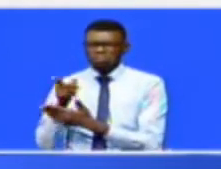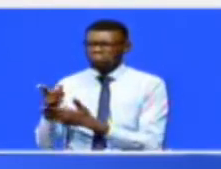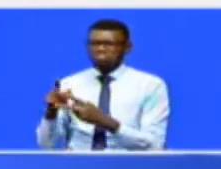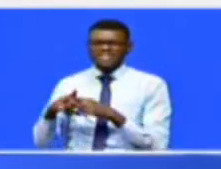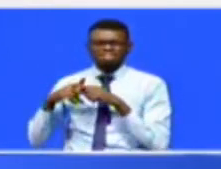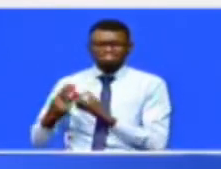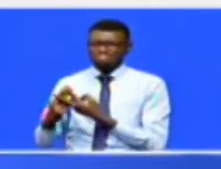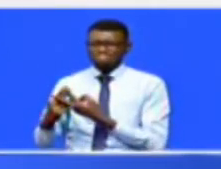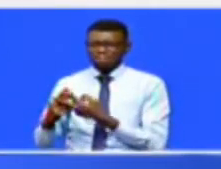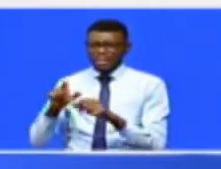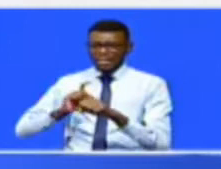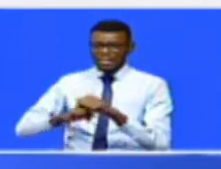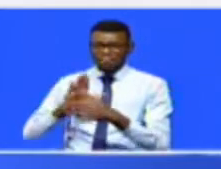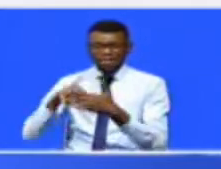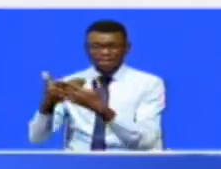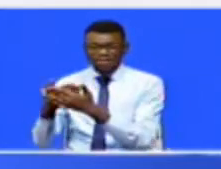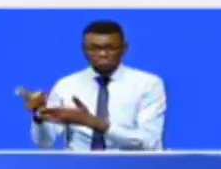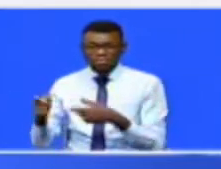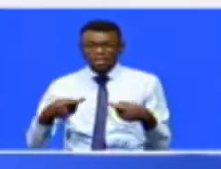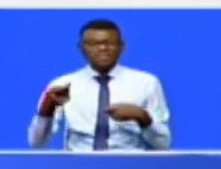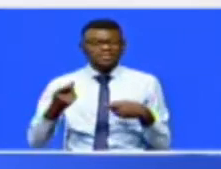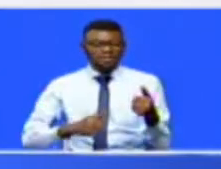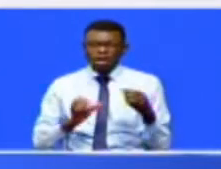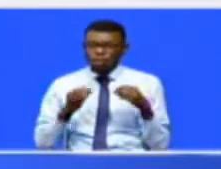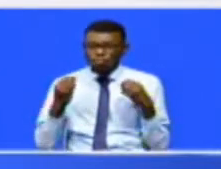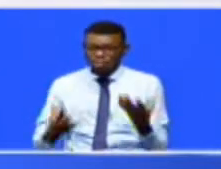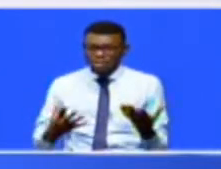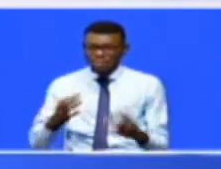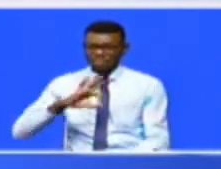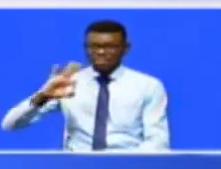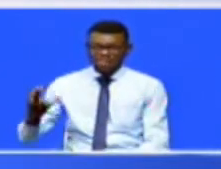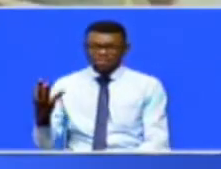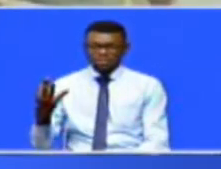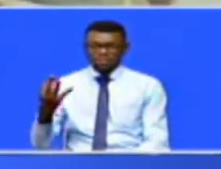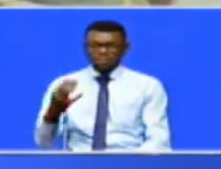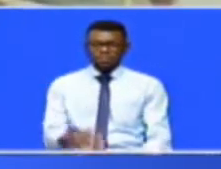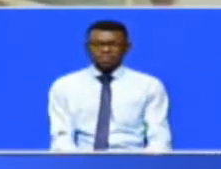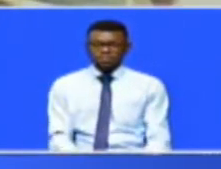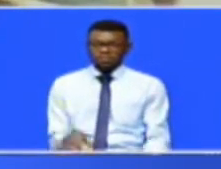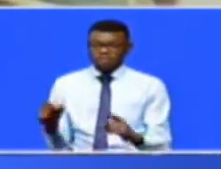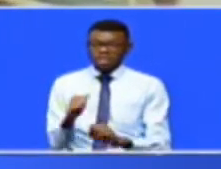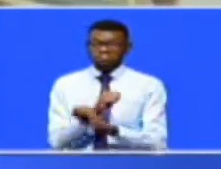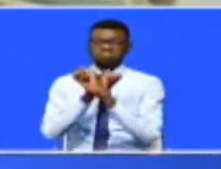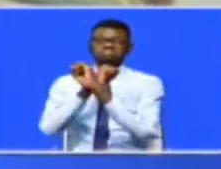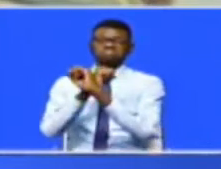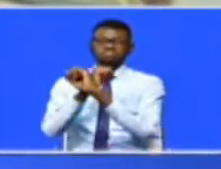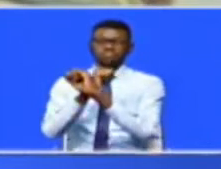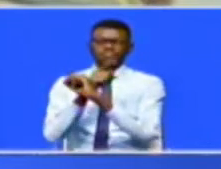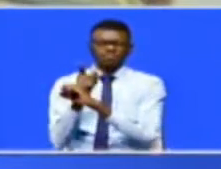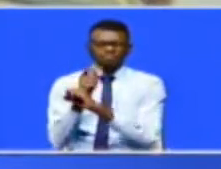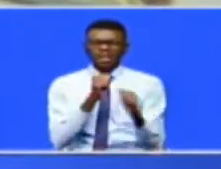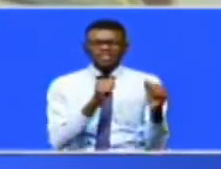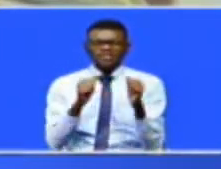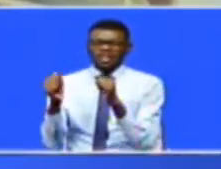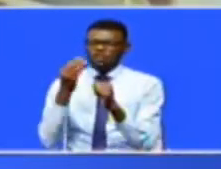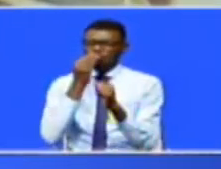we realized this maize will arrive here and it will be selling at 3,000 shillings. Munya defended the dissolution of the Strategic Food